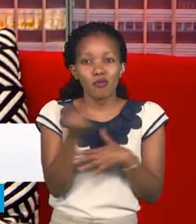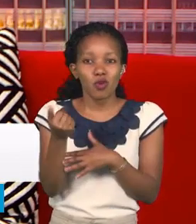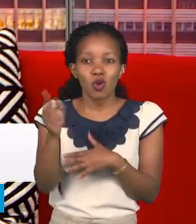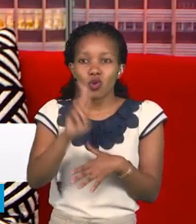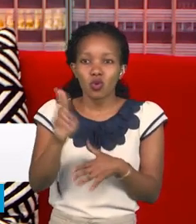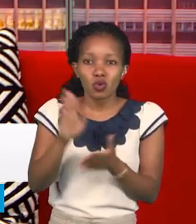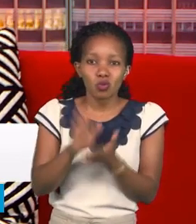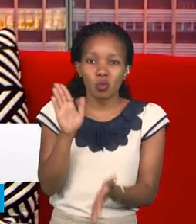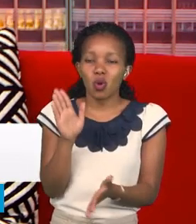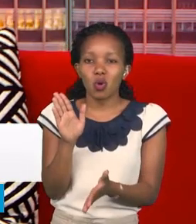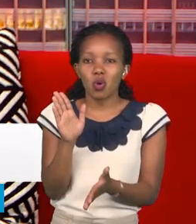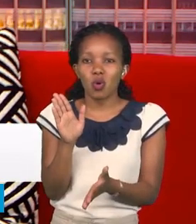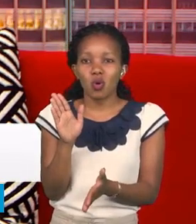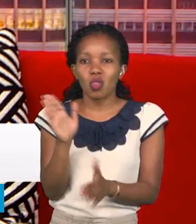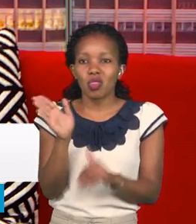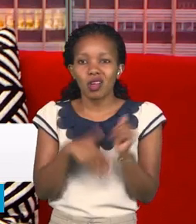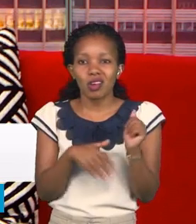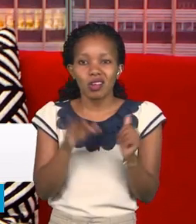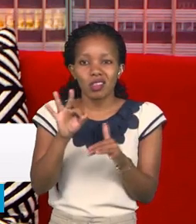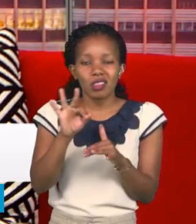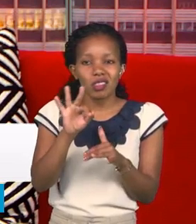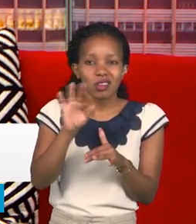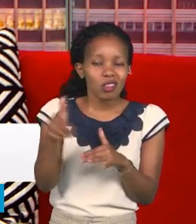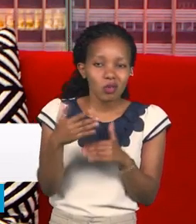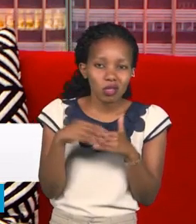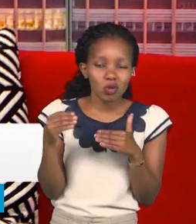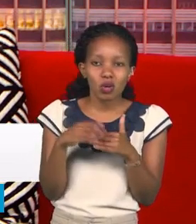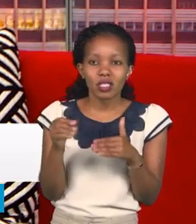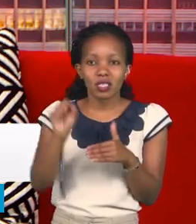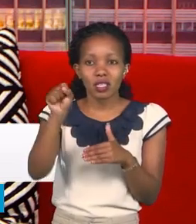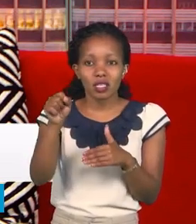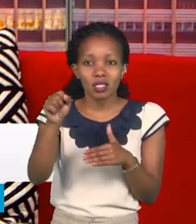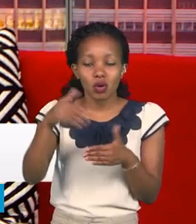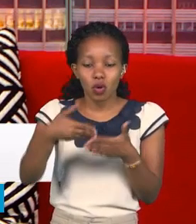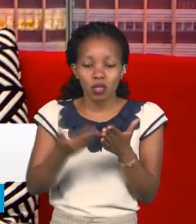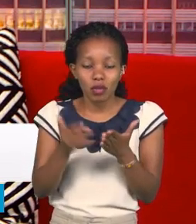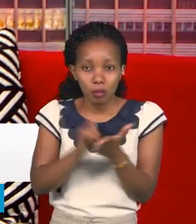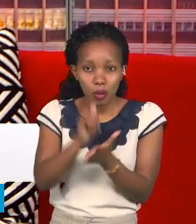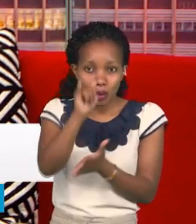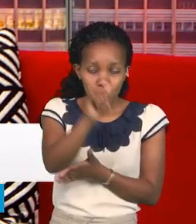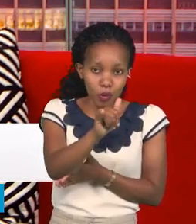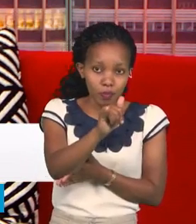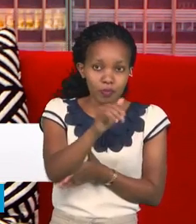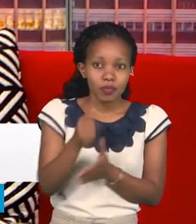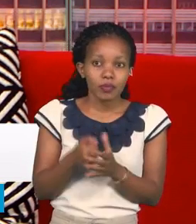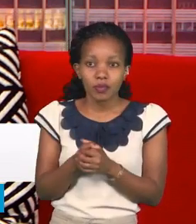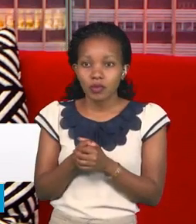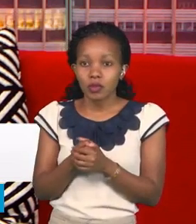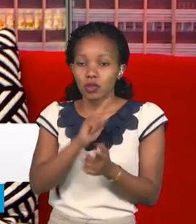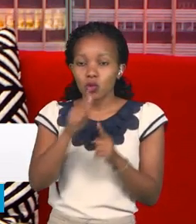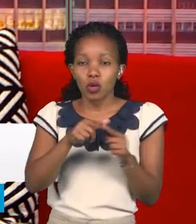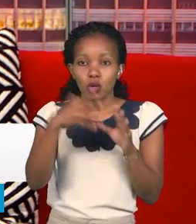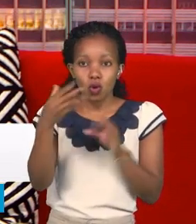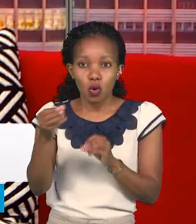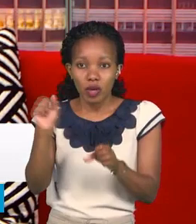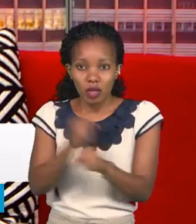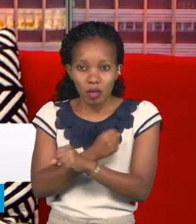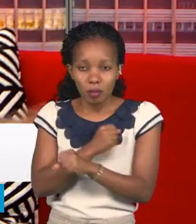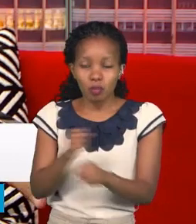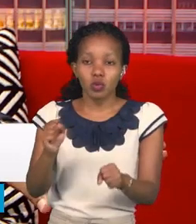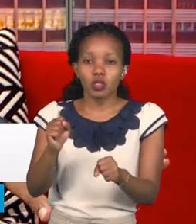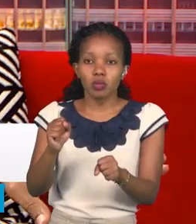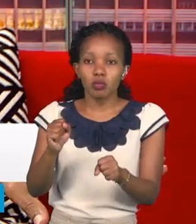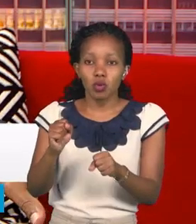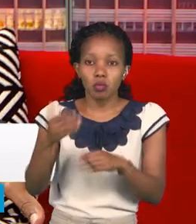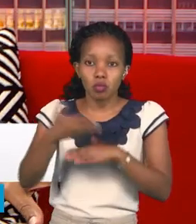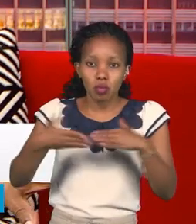like more than, you know, 3,000 kind of things, dollars, right, on flight tickets. Yeah. Now, the moment you go, you cannot undergo a transplant there because there is a